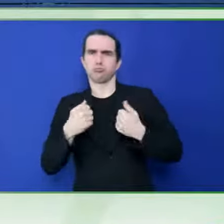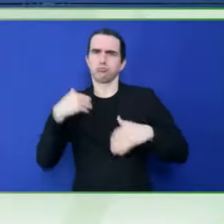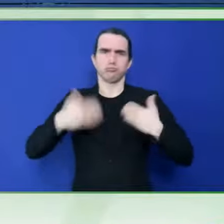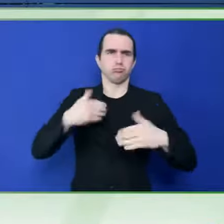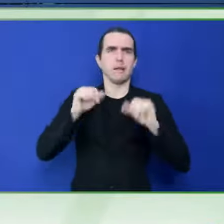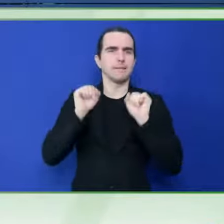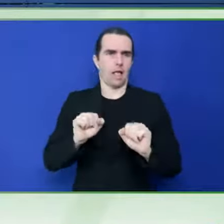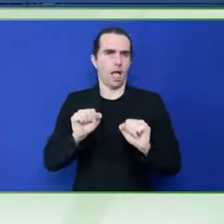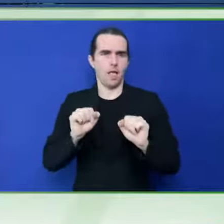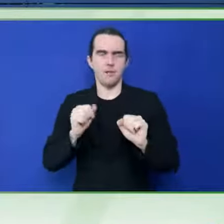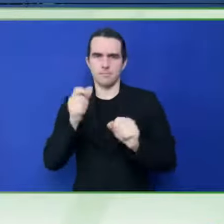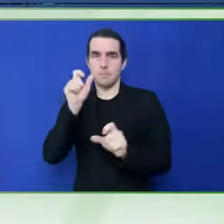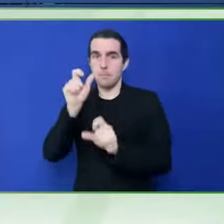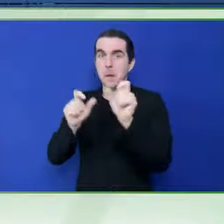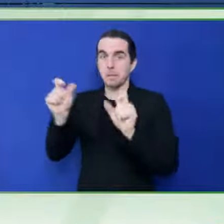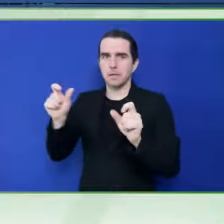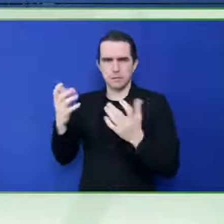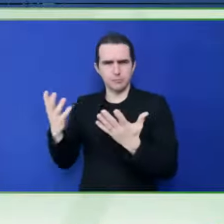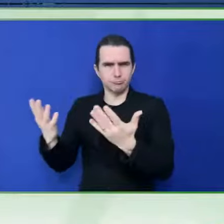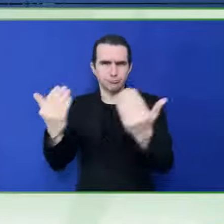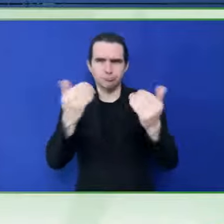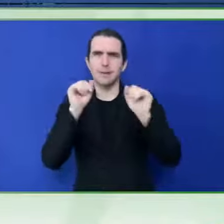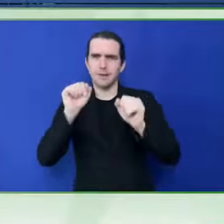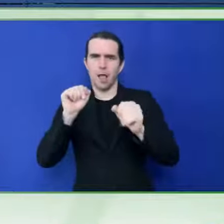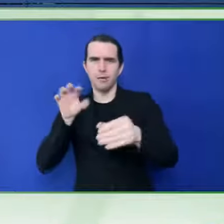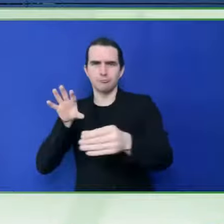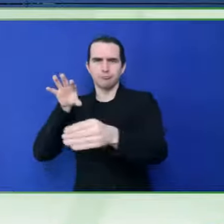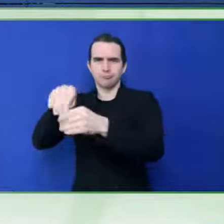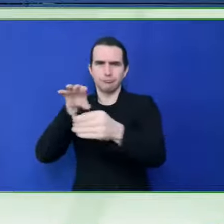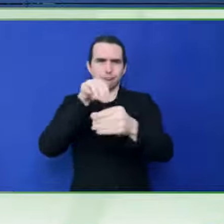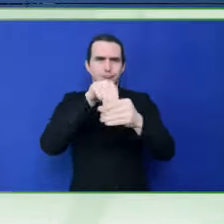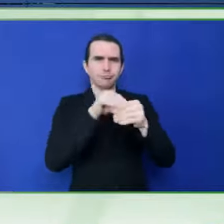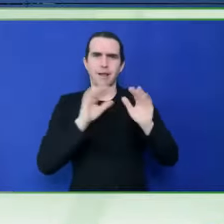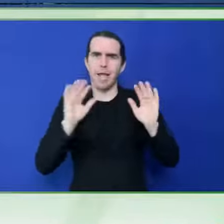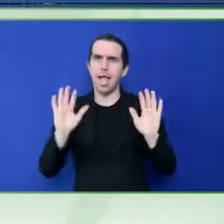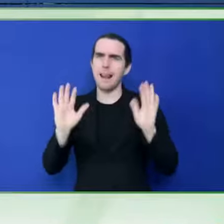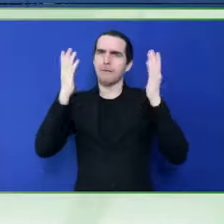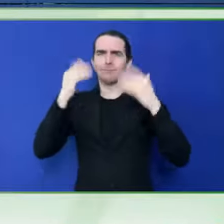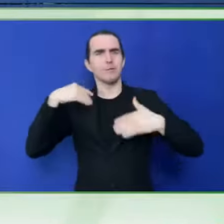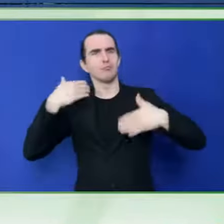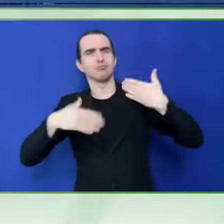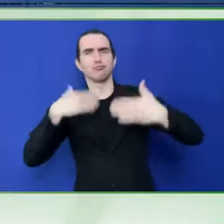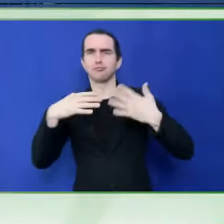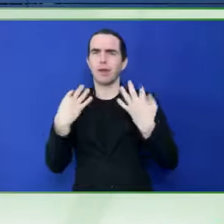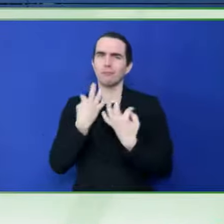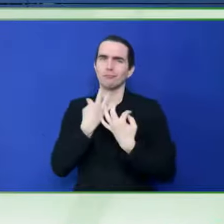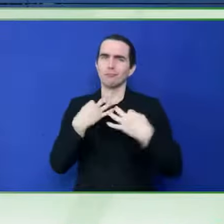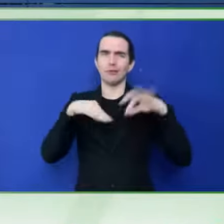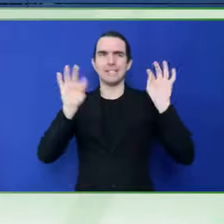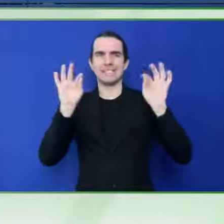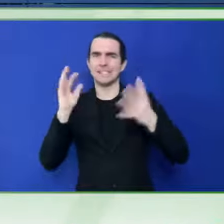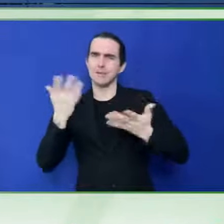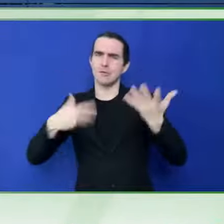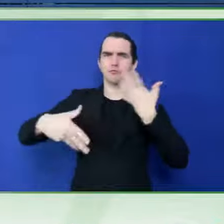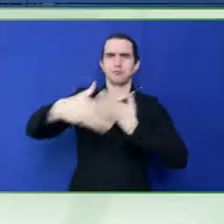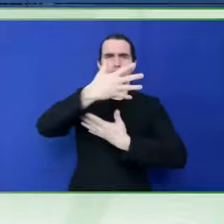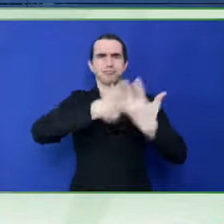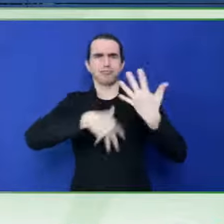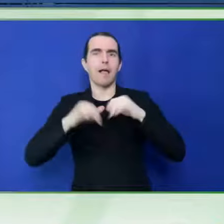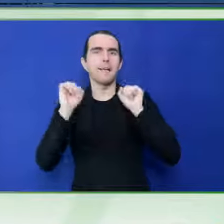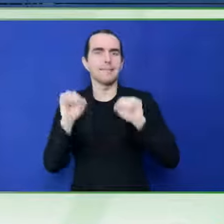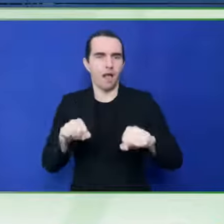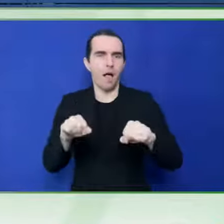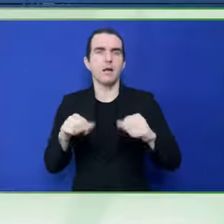So let me tell you a story about the problem. A recent visit to Lisbon, I was invited to a Michelin-star